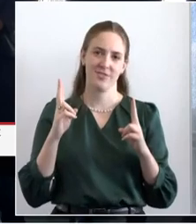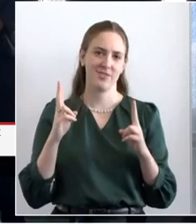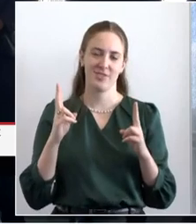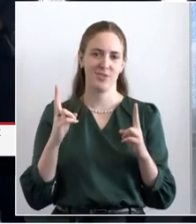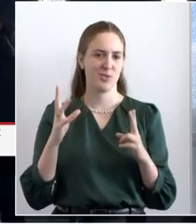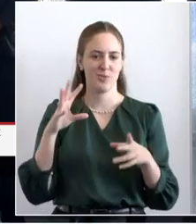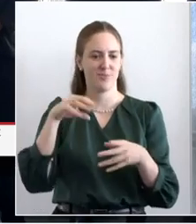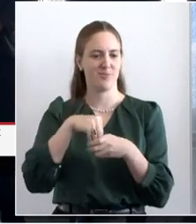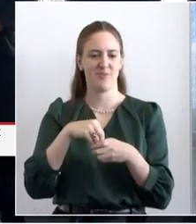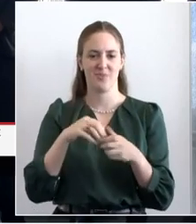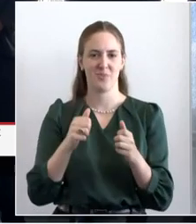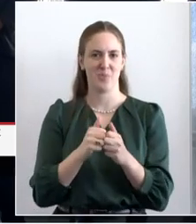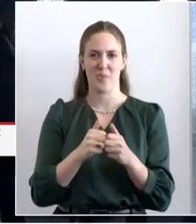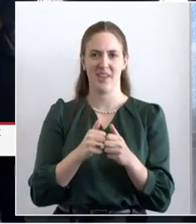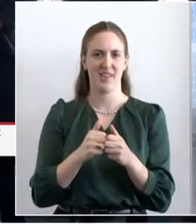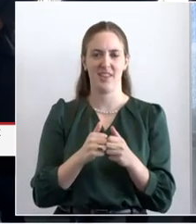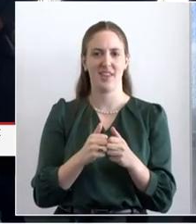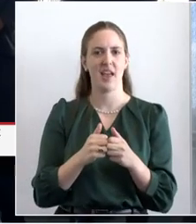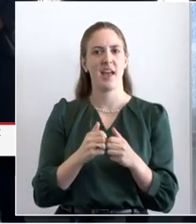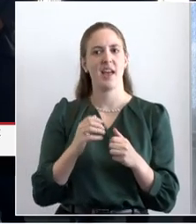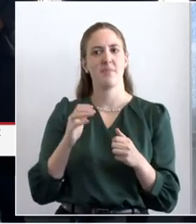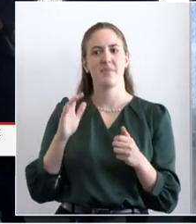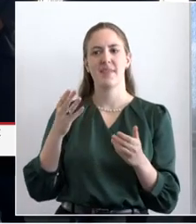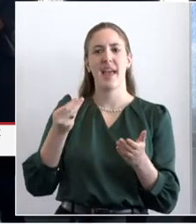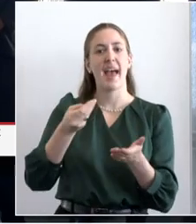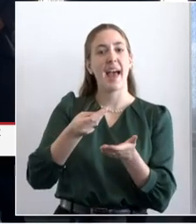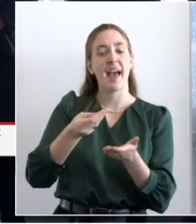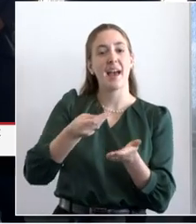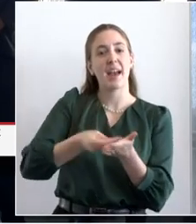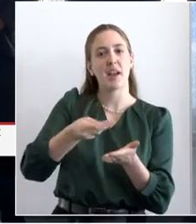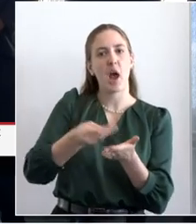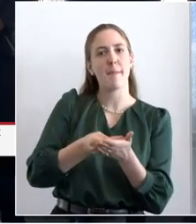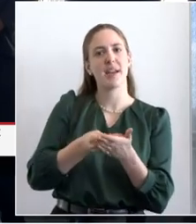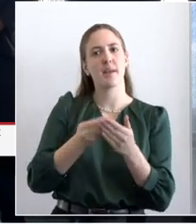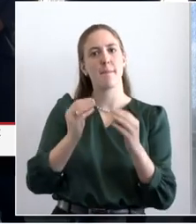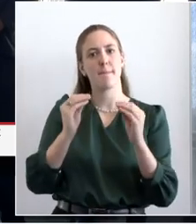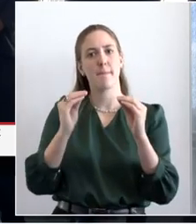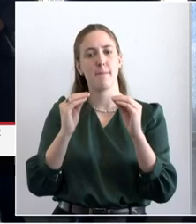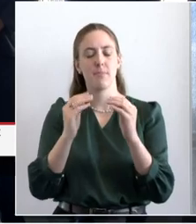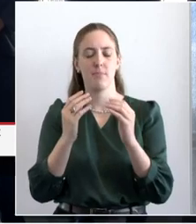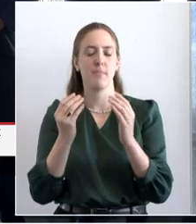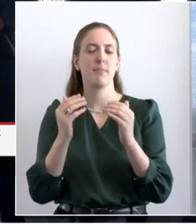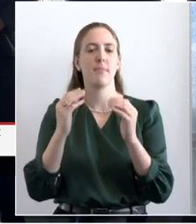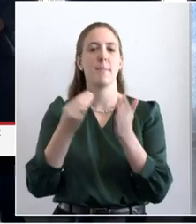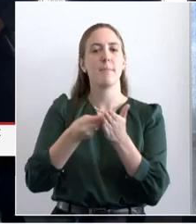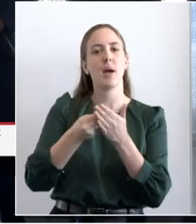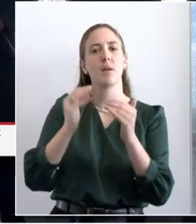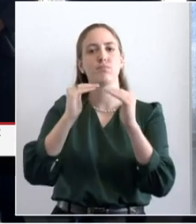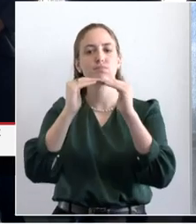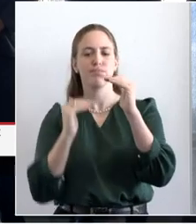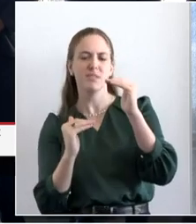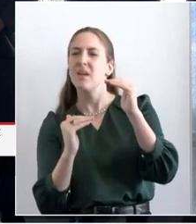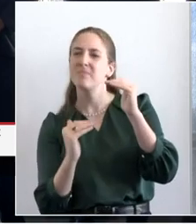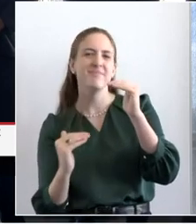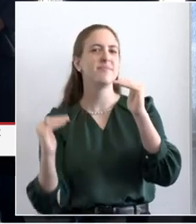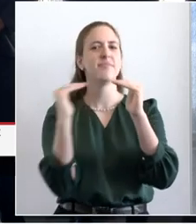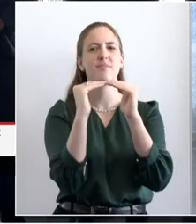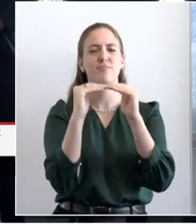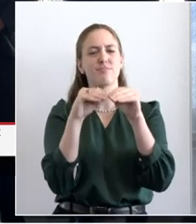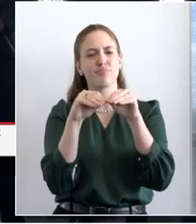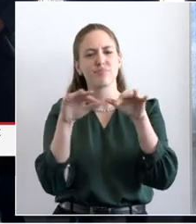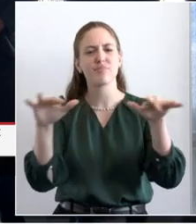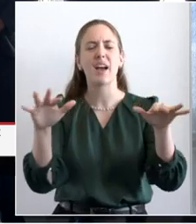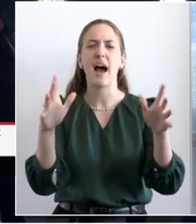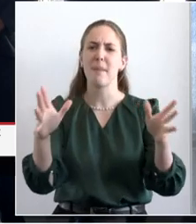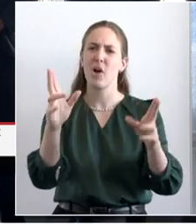role in leveling the economic playing field here in the district. It is something I'm very proud of and something that